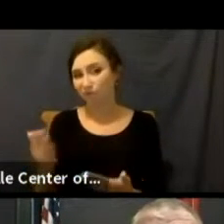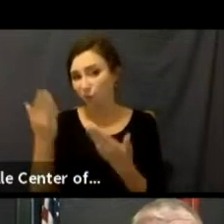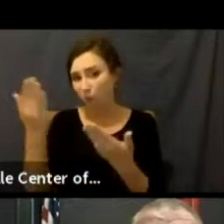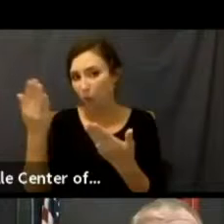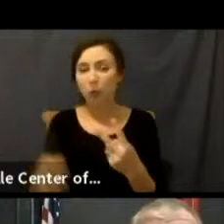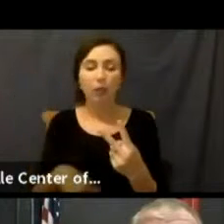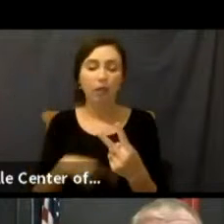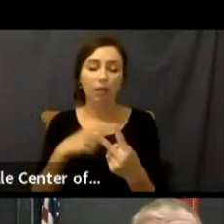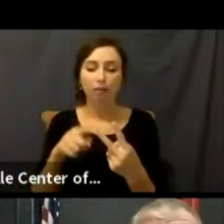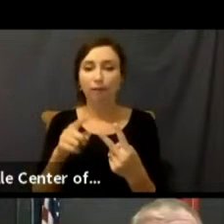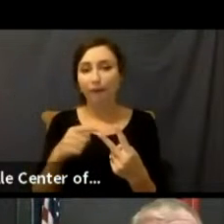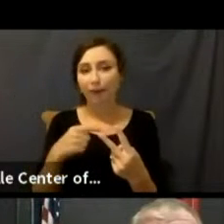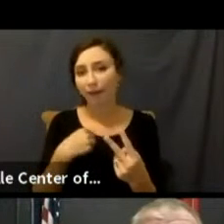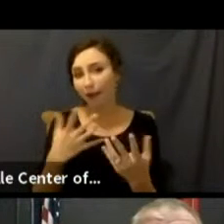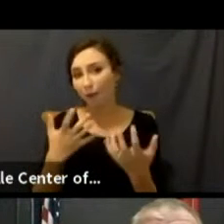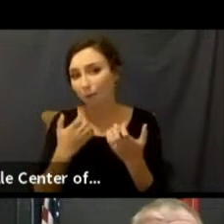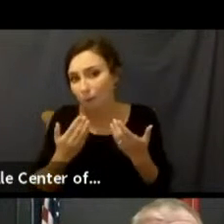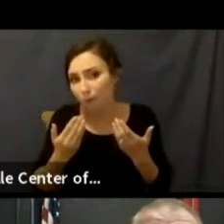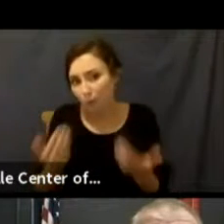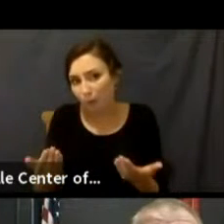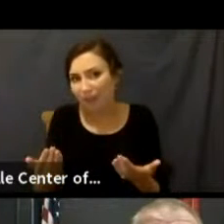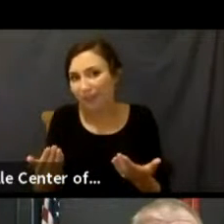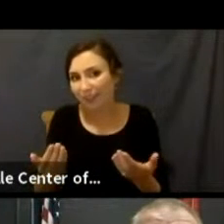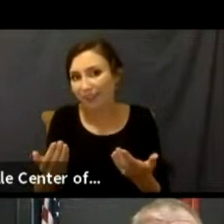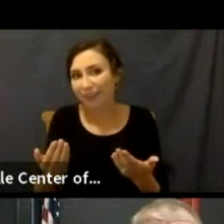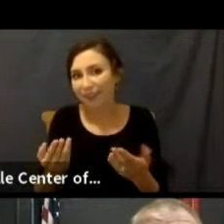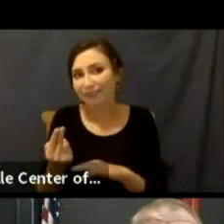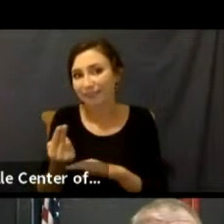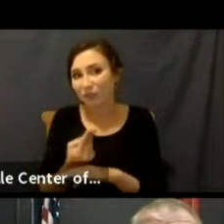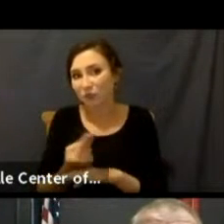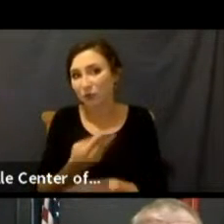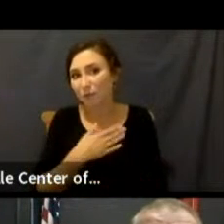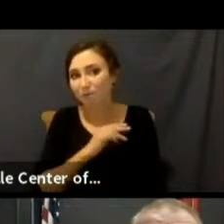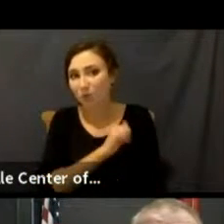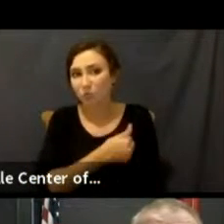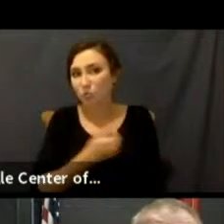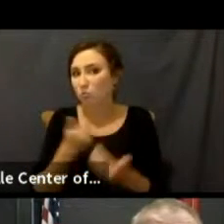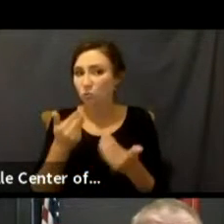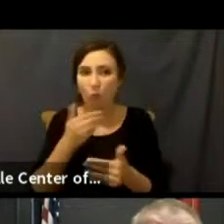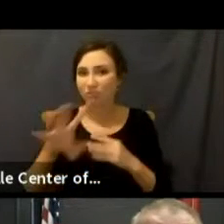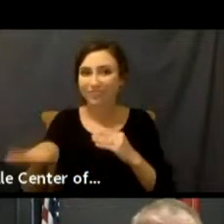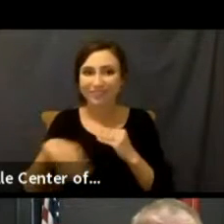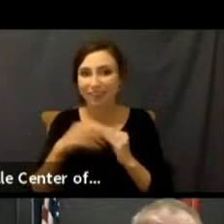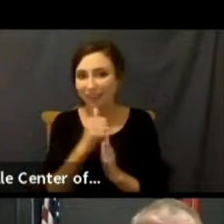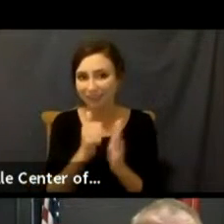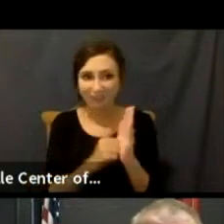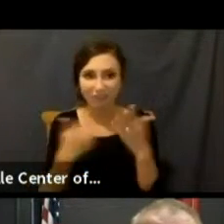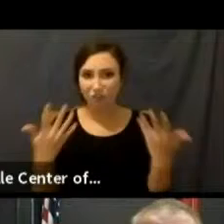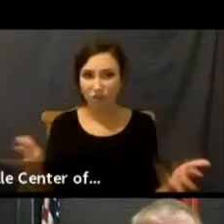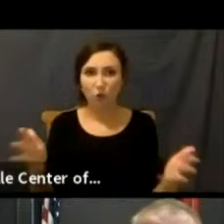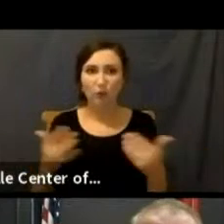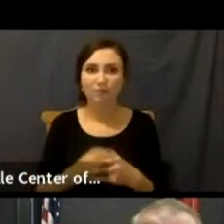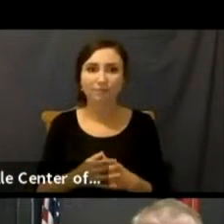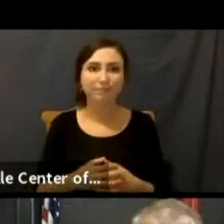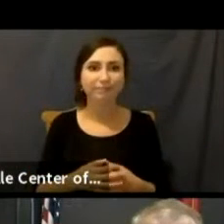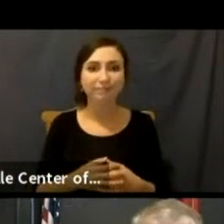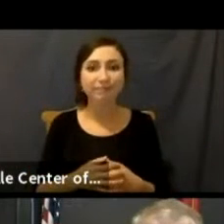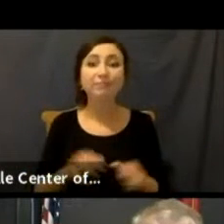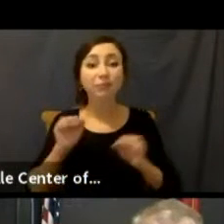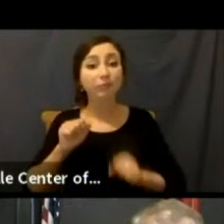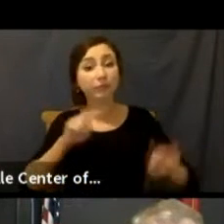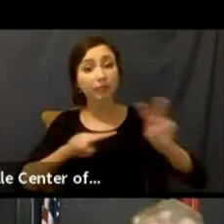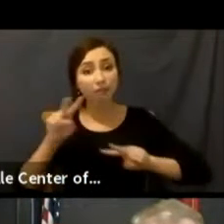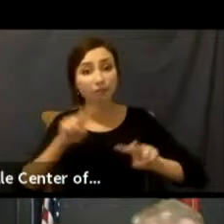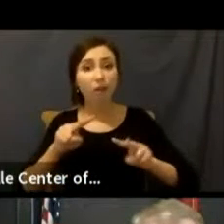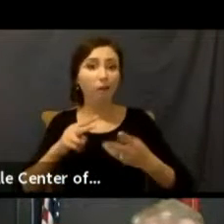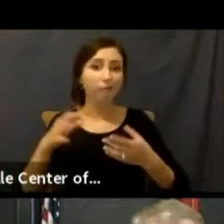like to just exercise the ability to put that on the agenda. And we can, look at it, vote it up, and